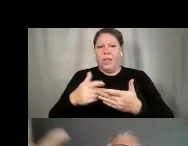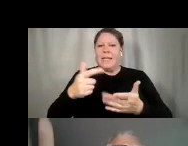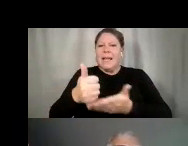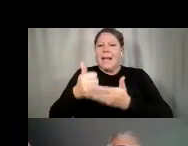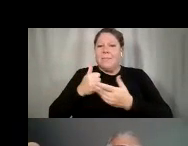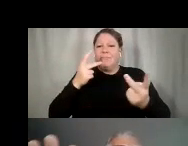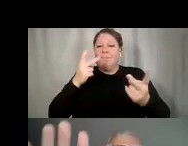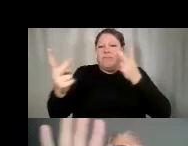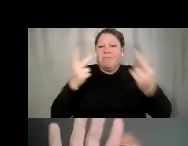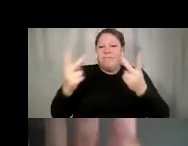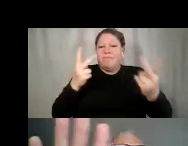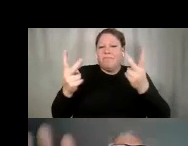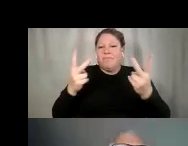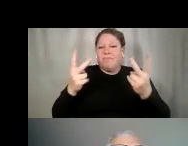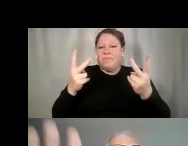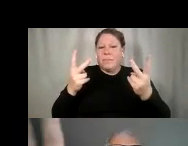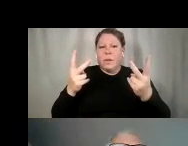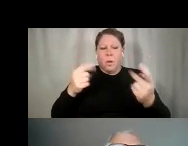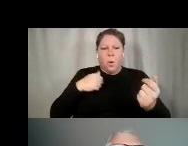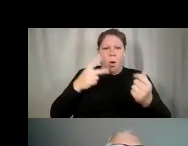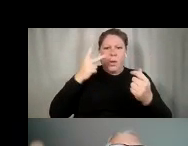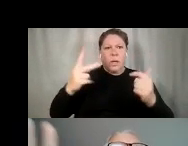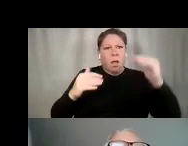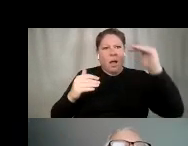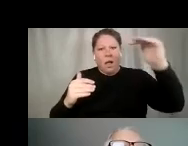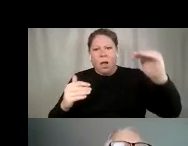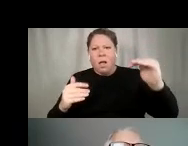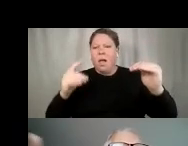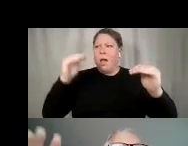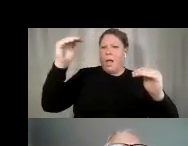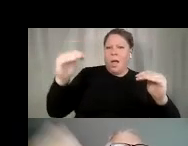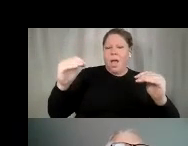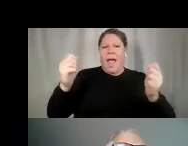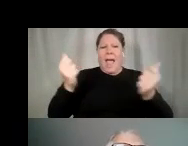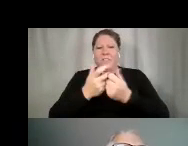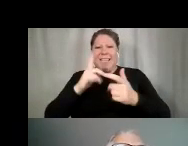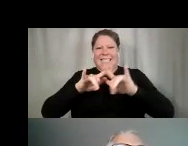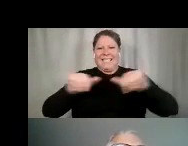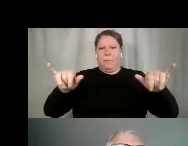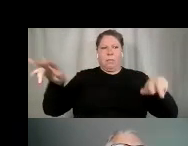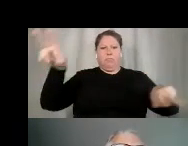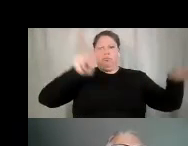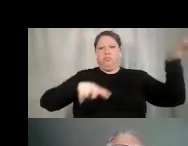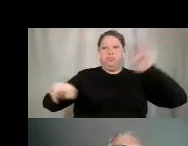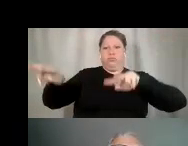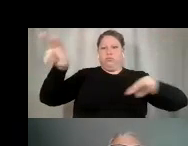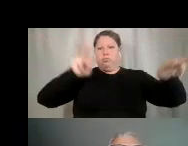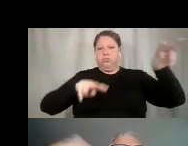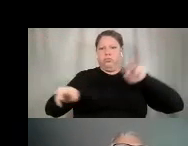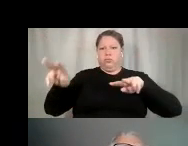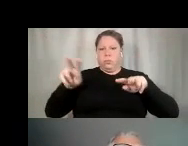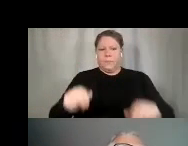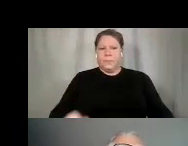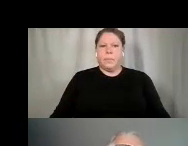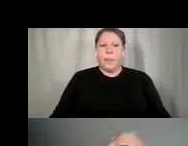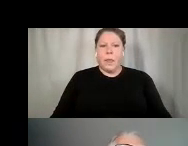management processing system so that we can see all the different things all at once, so that our eyes can take it in all at once. When we